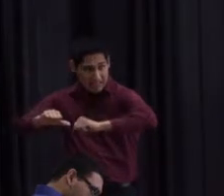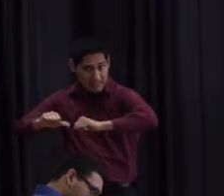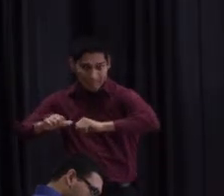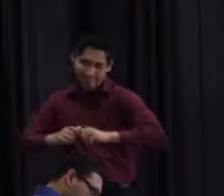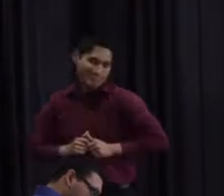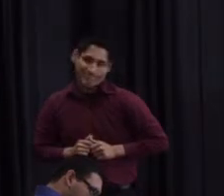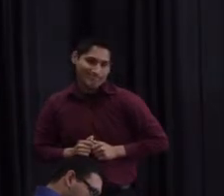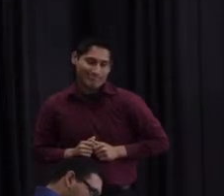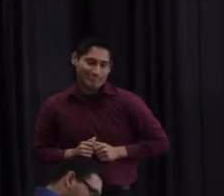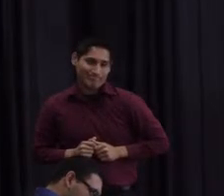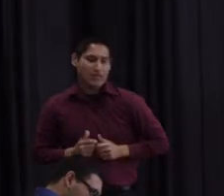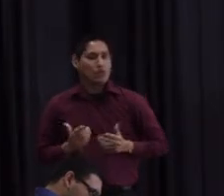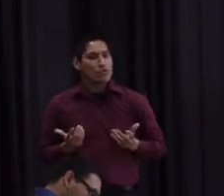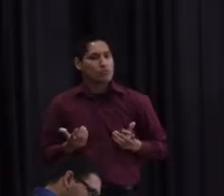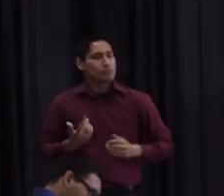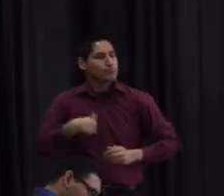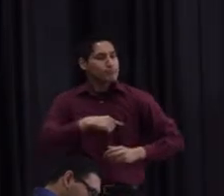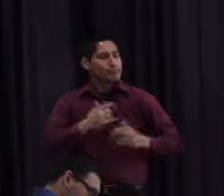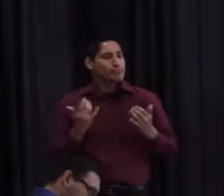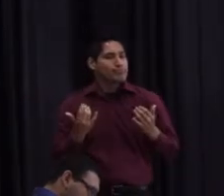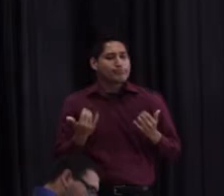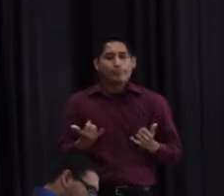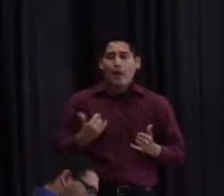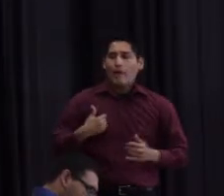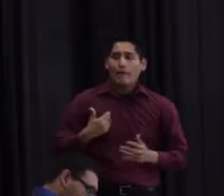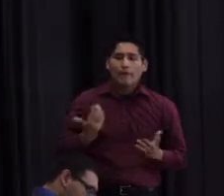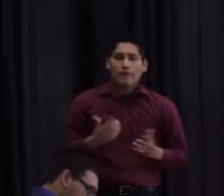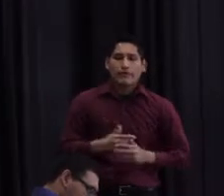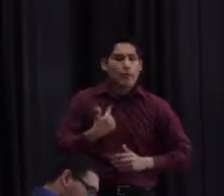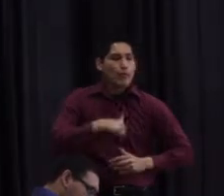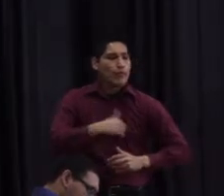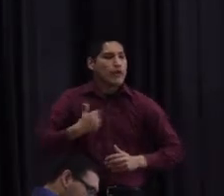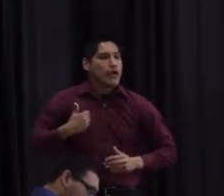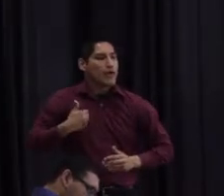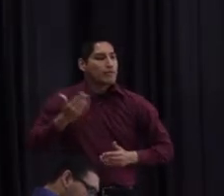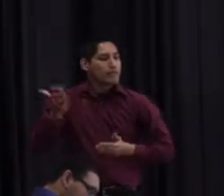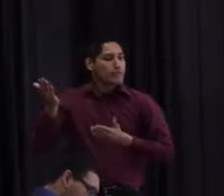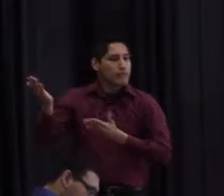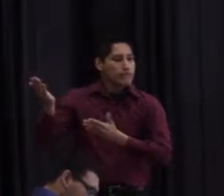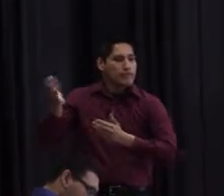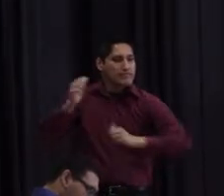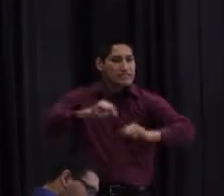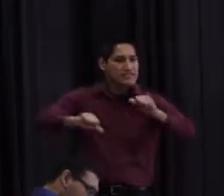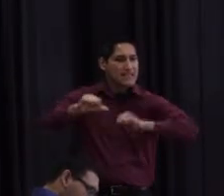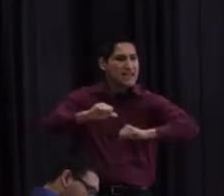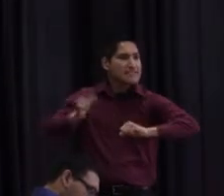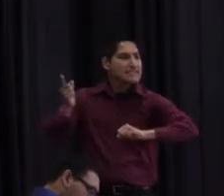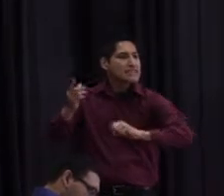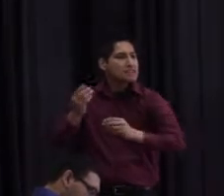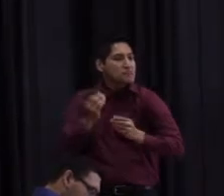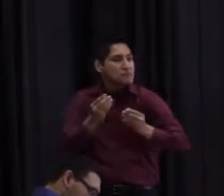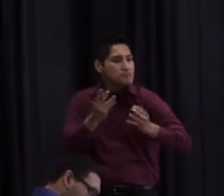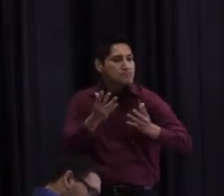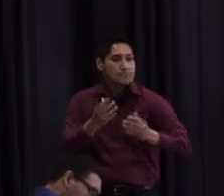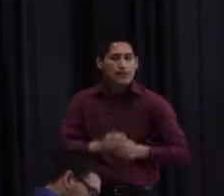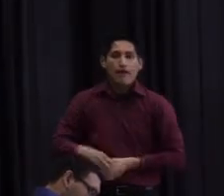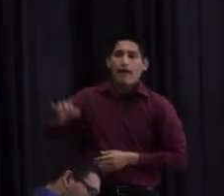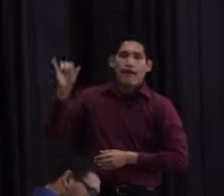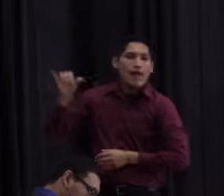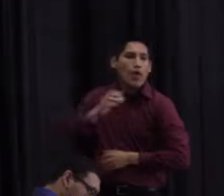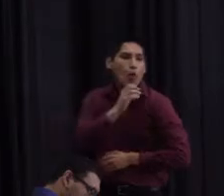so, what do we have? We have science, which tells us that those are